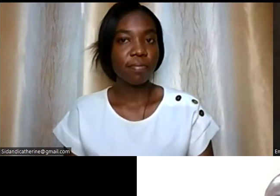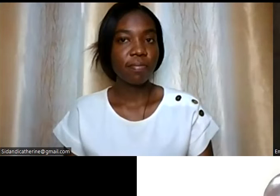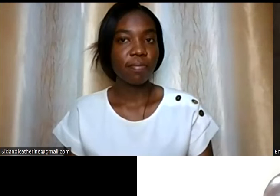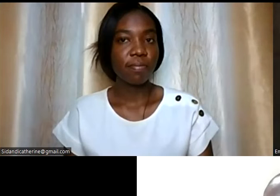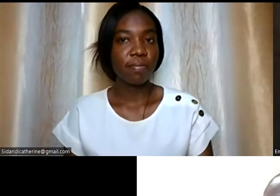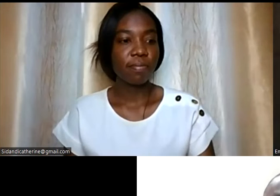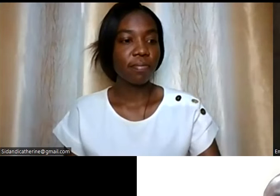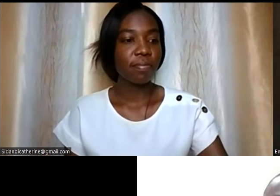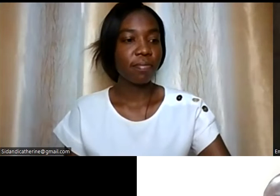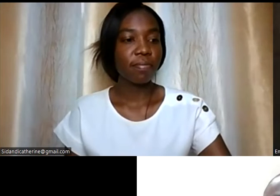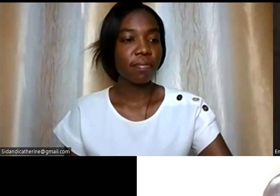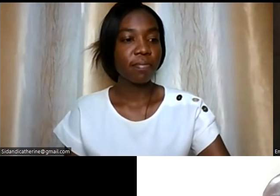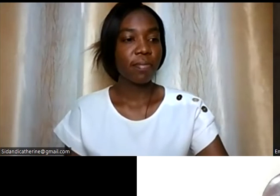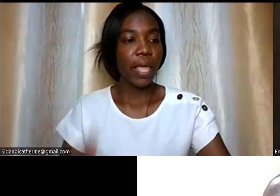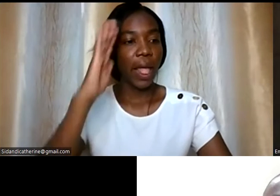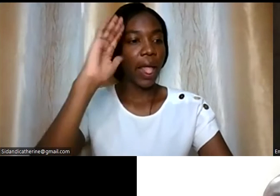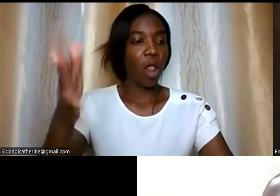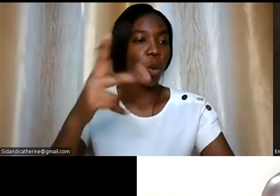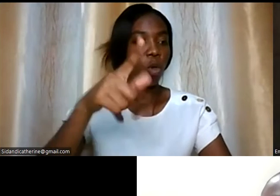Hi, Kevin. How are you?